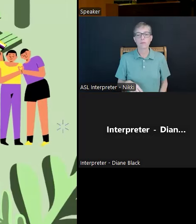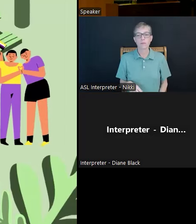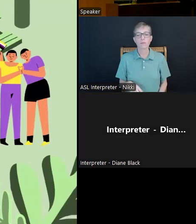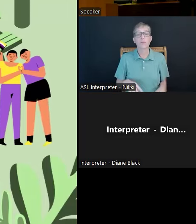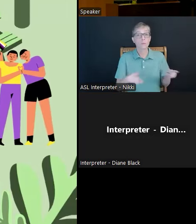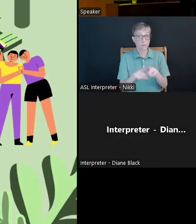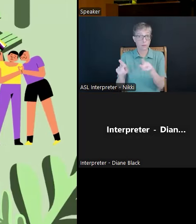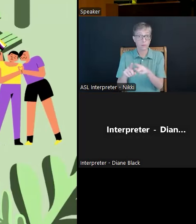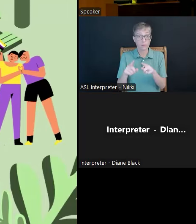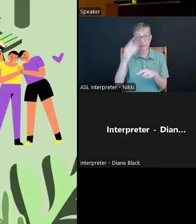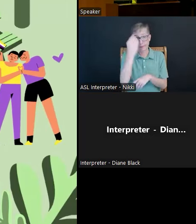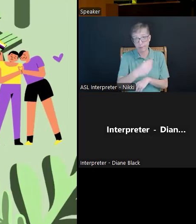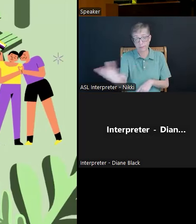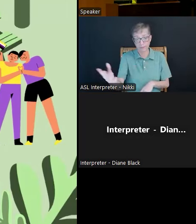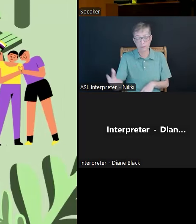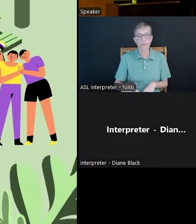housekeeping,